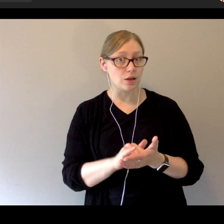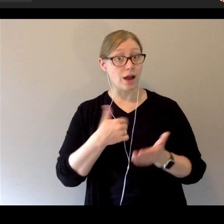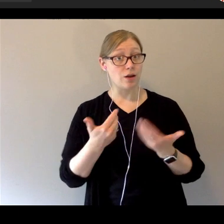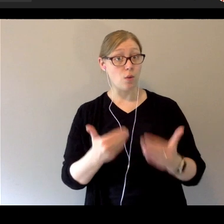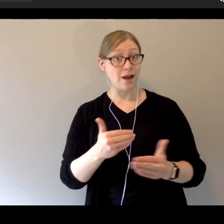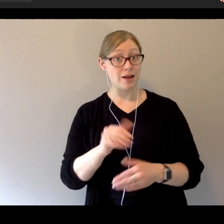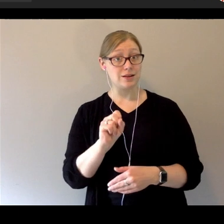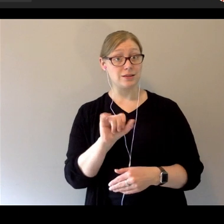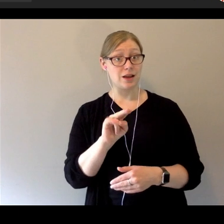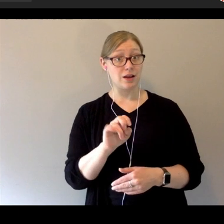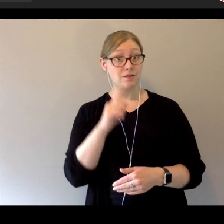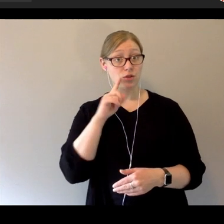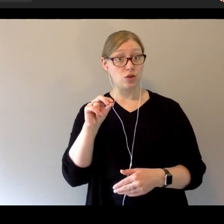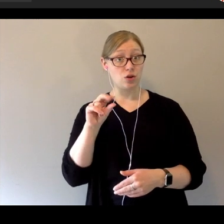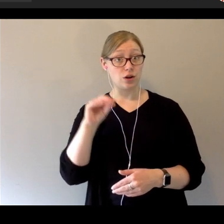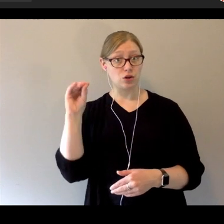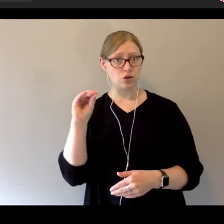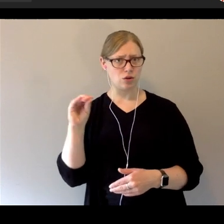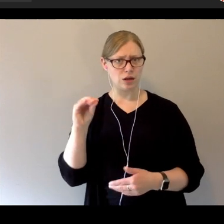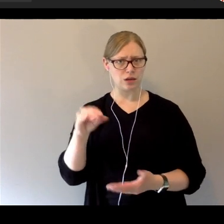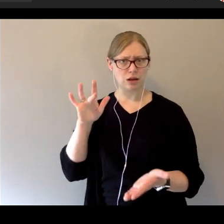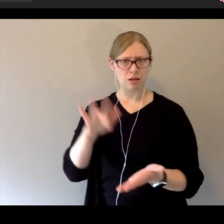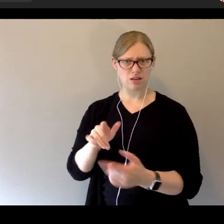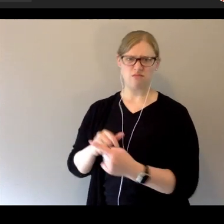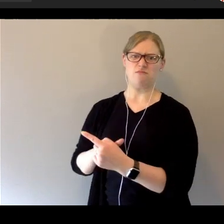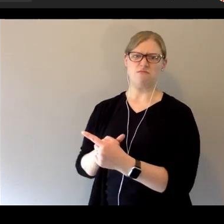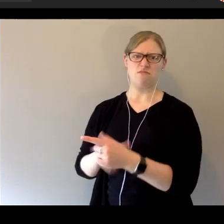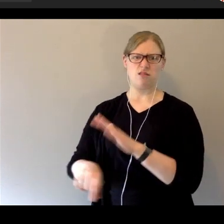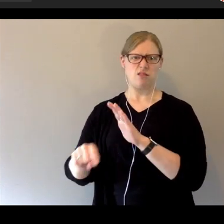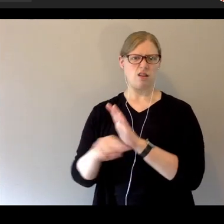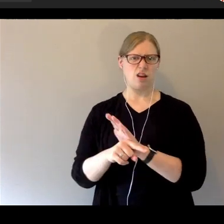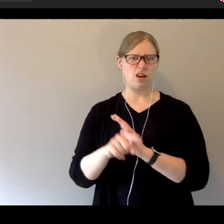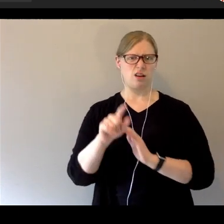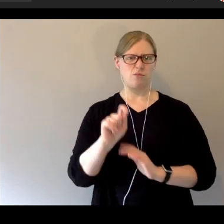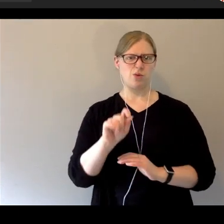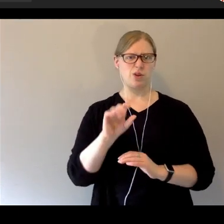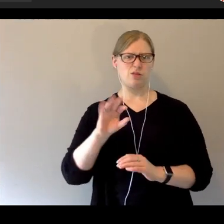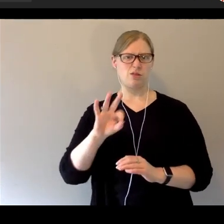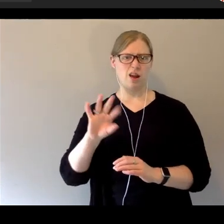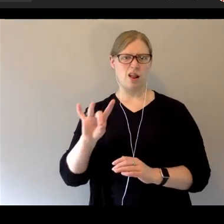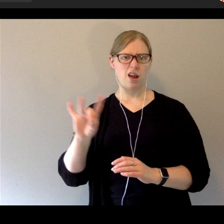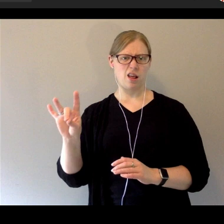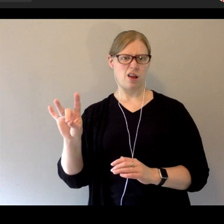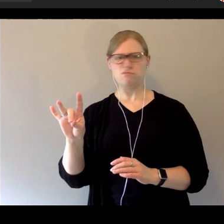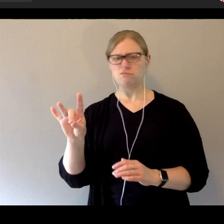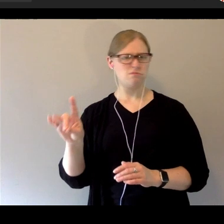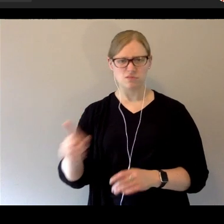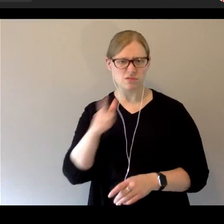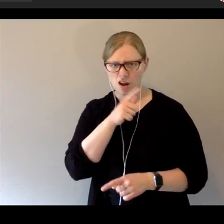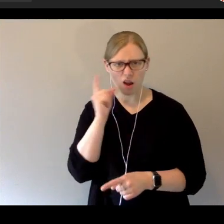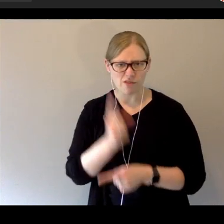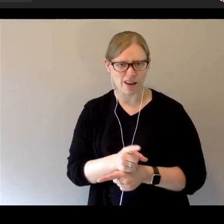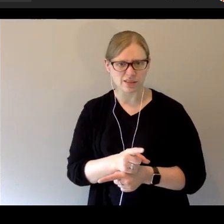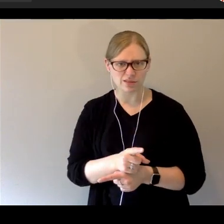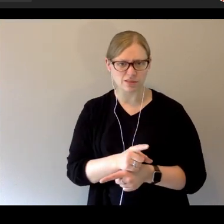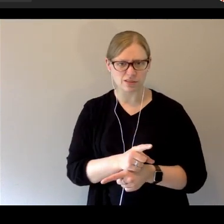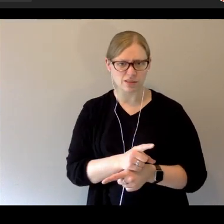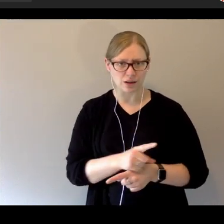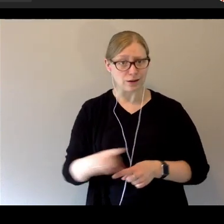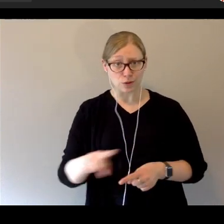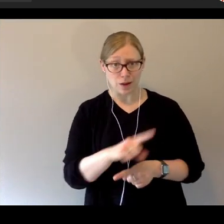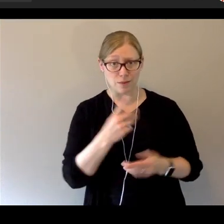hit enter, I get this negative 0.988. And that's not right. Now, you're not going to necessarily